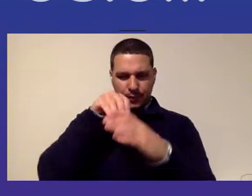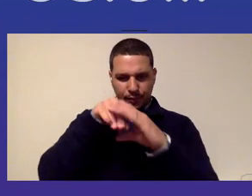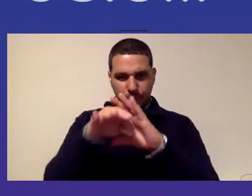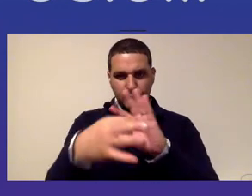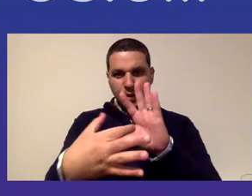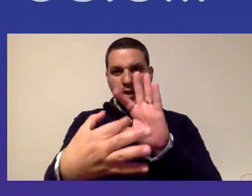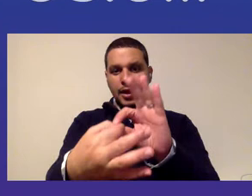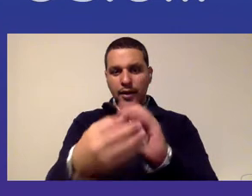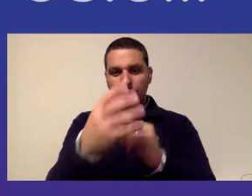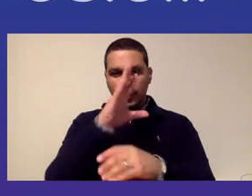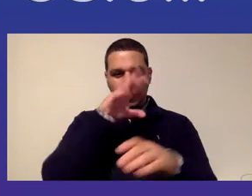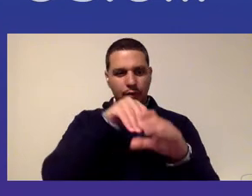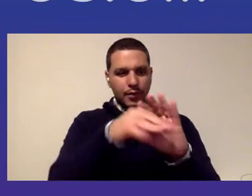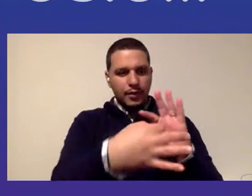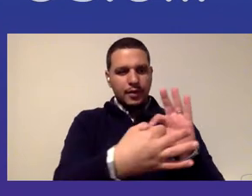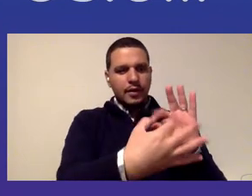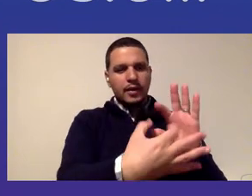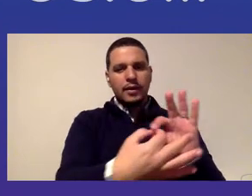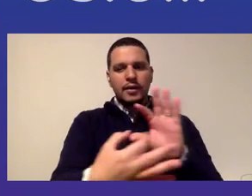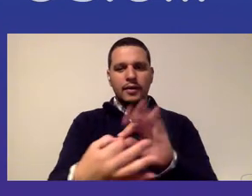Breathing.